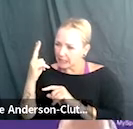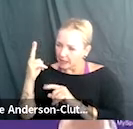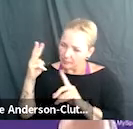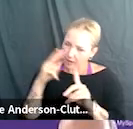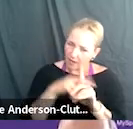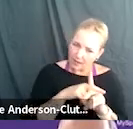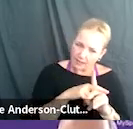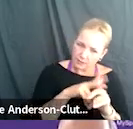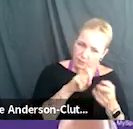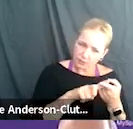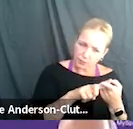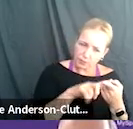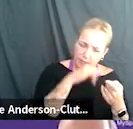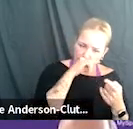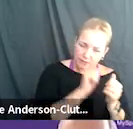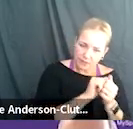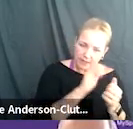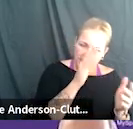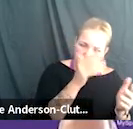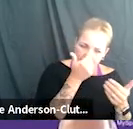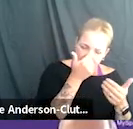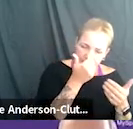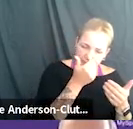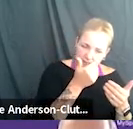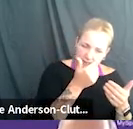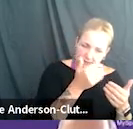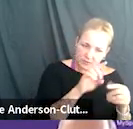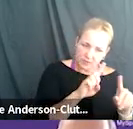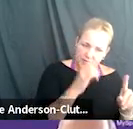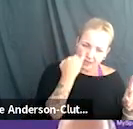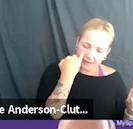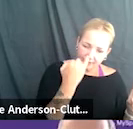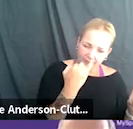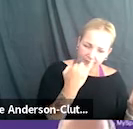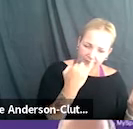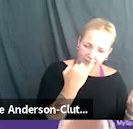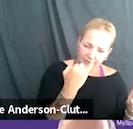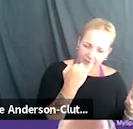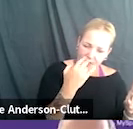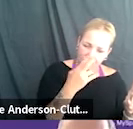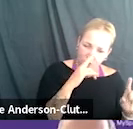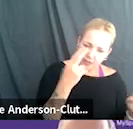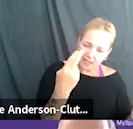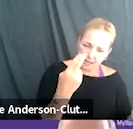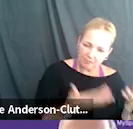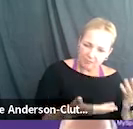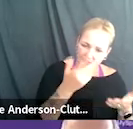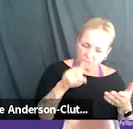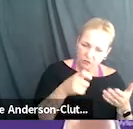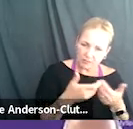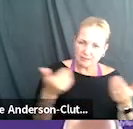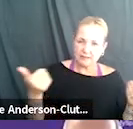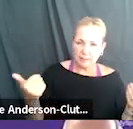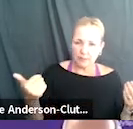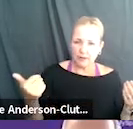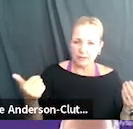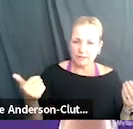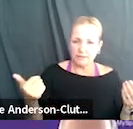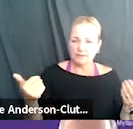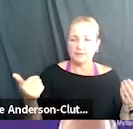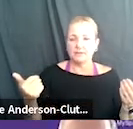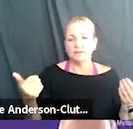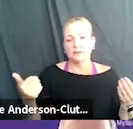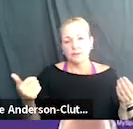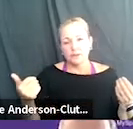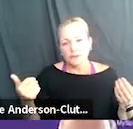used. But anyway, so she described these sort of 4 essential criteria. So increased slowness affecting movements and verbal responses,